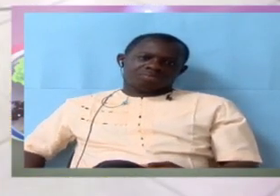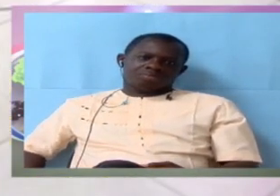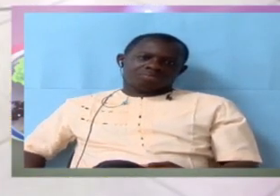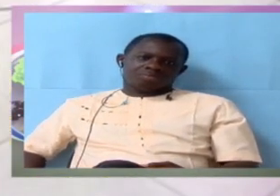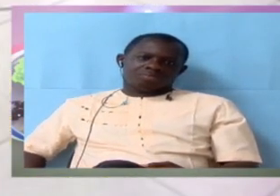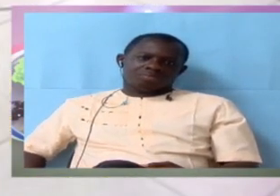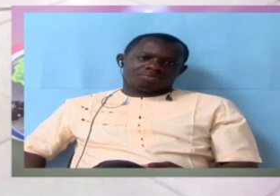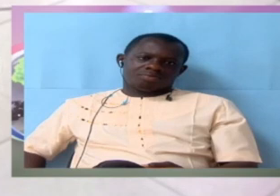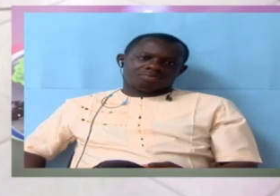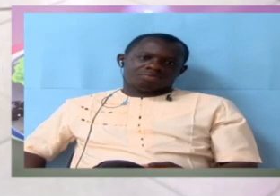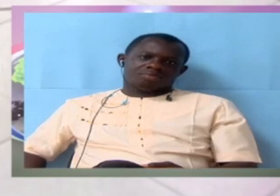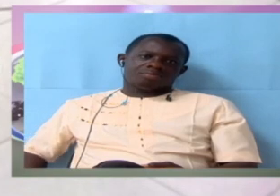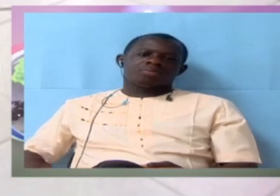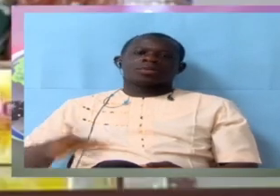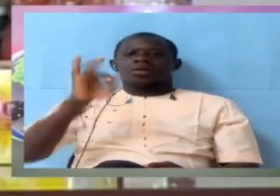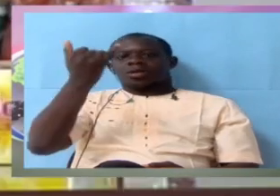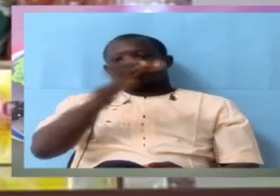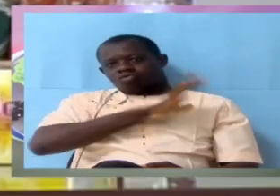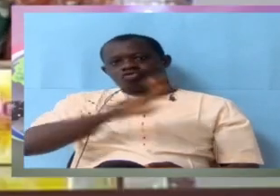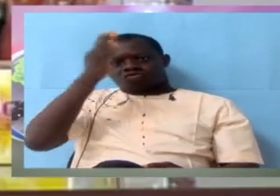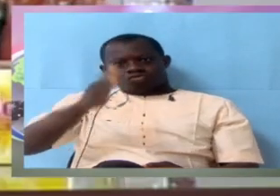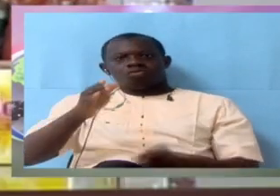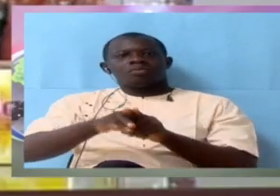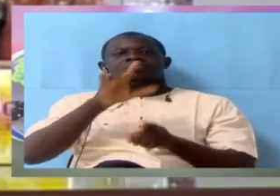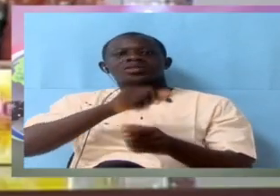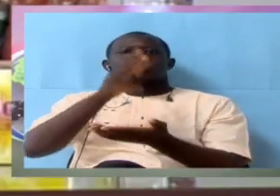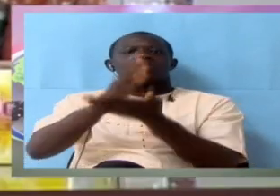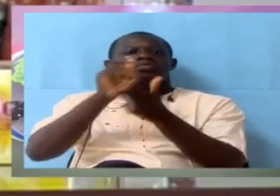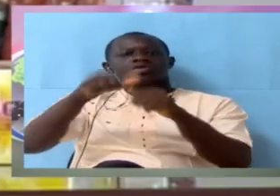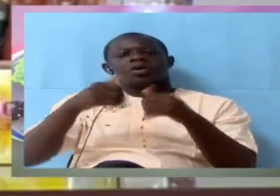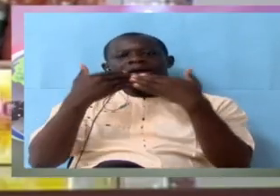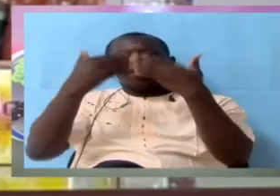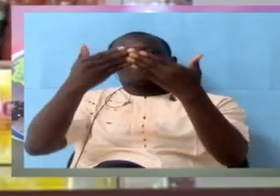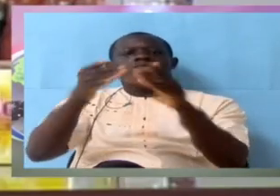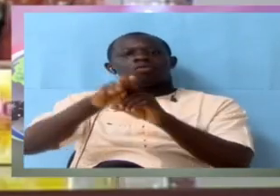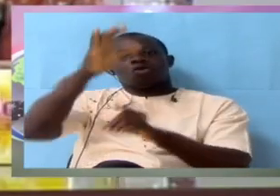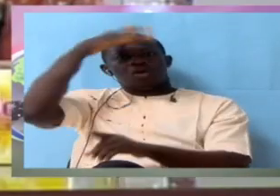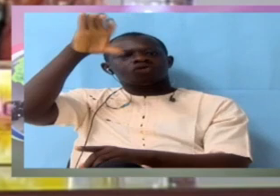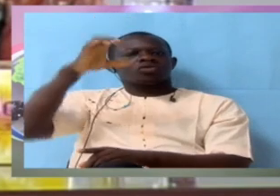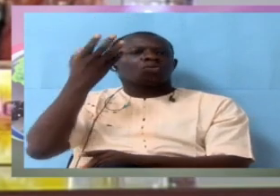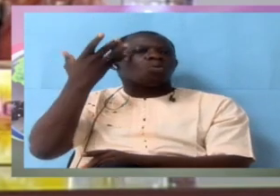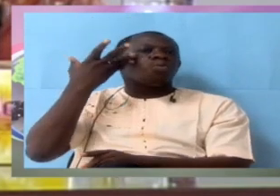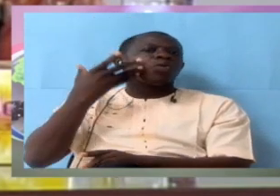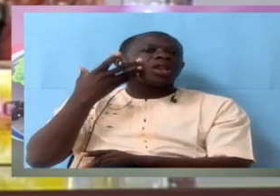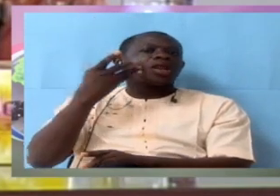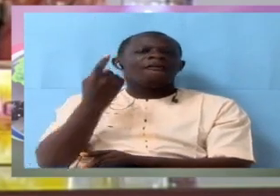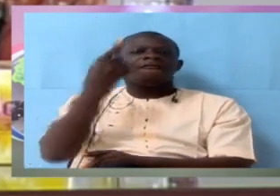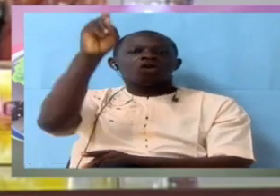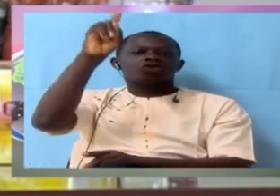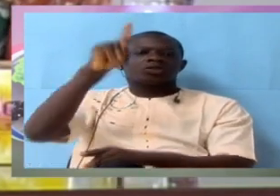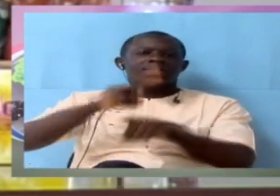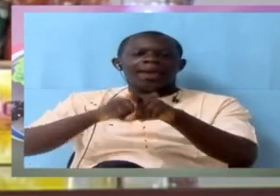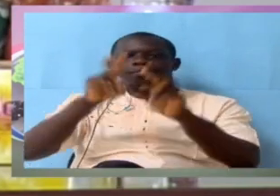Yes, that's also correct. Mr. Witness, can you tell this commission when you were first diagnosed with having